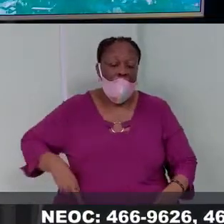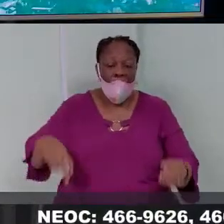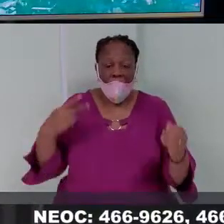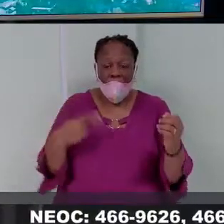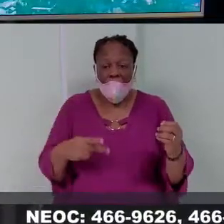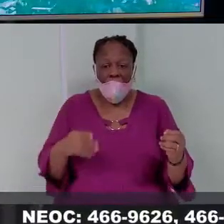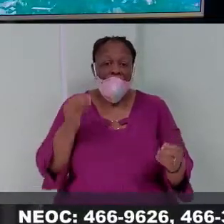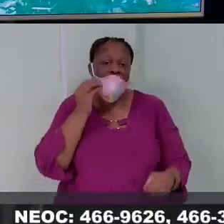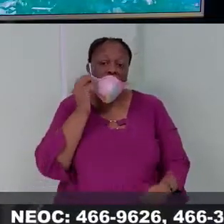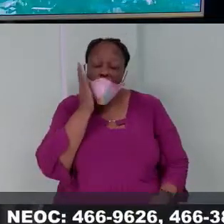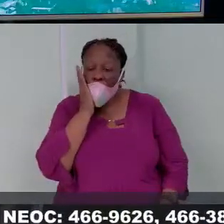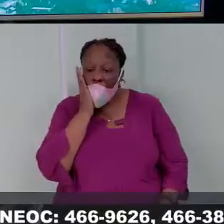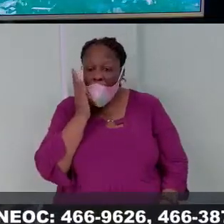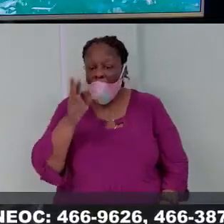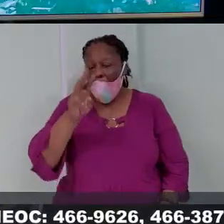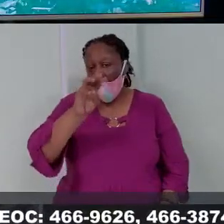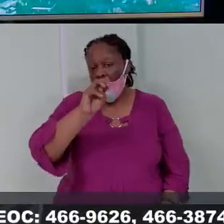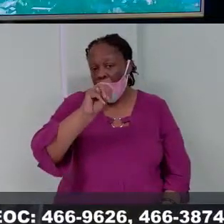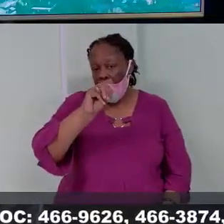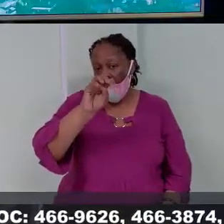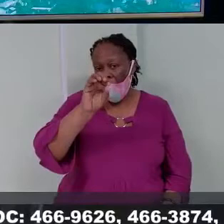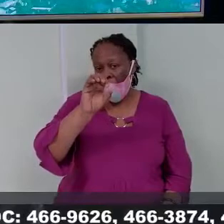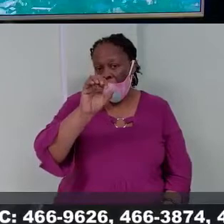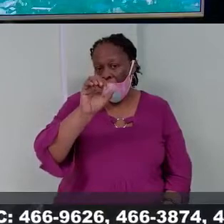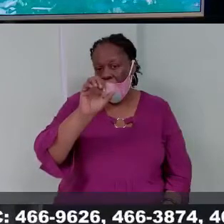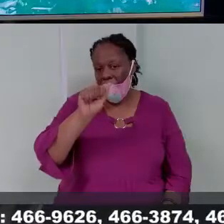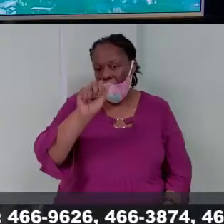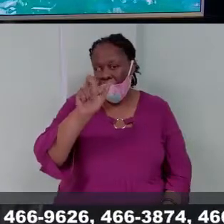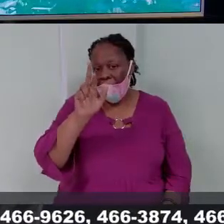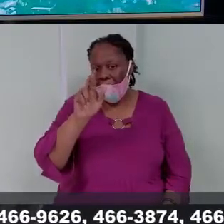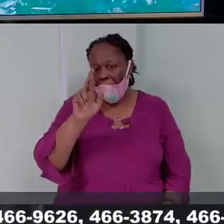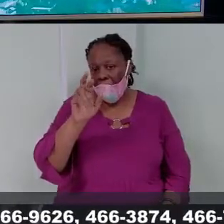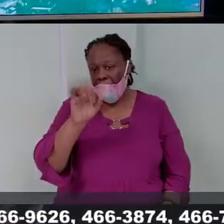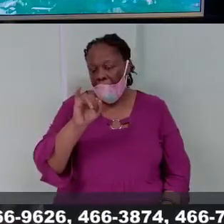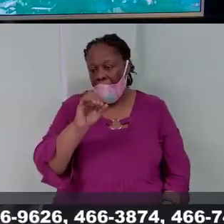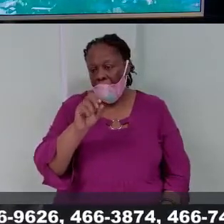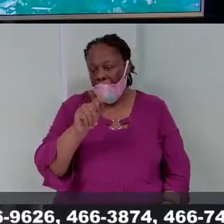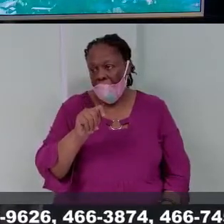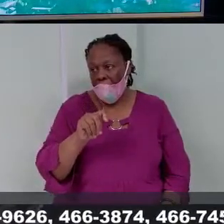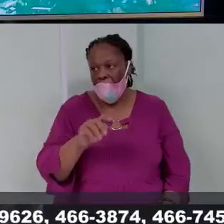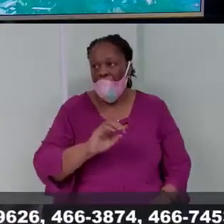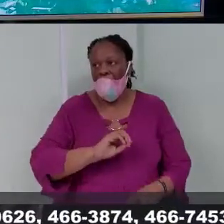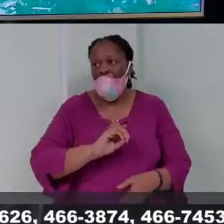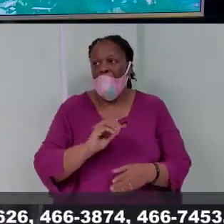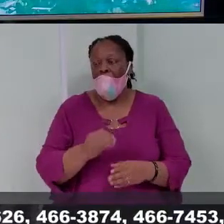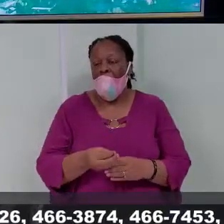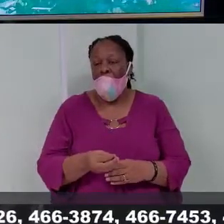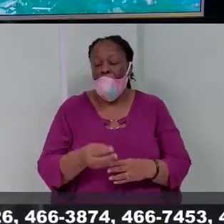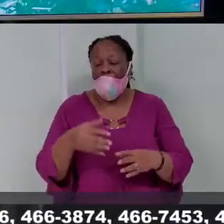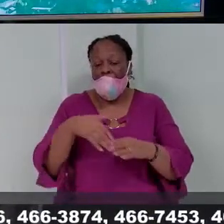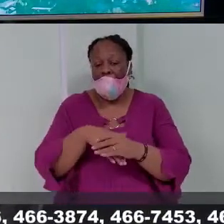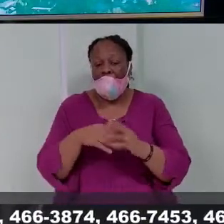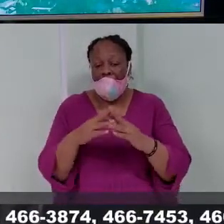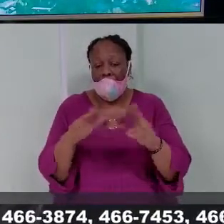at the Marriott Hotel, Marriott Vacation Club, Park Hyatt, and Four Seasons,